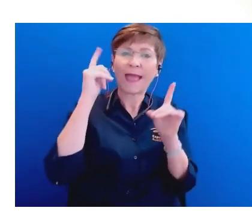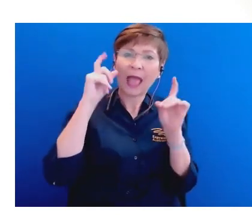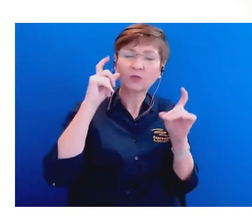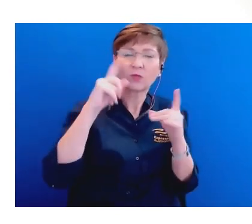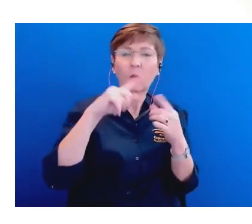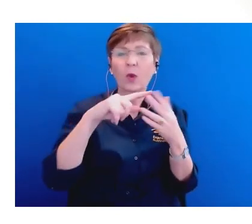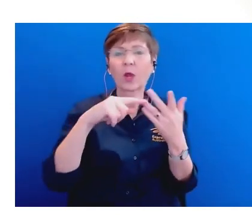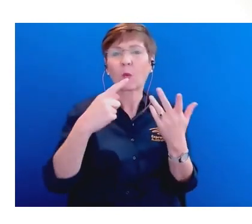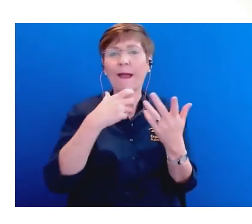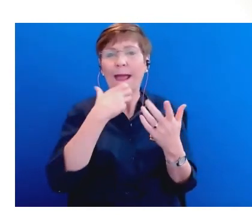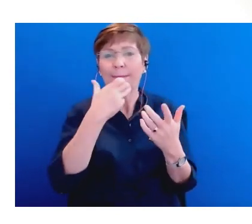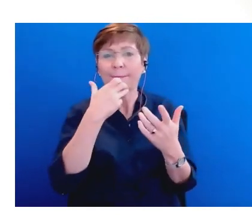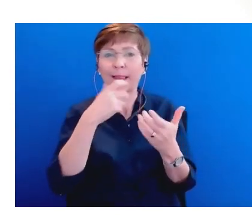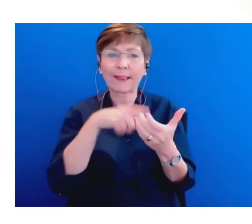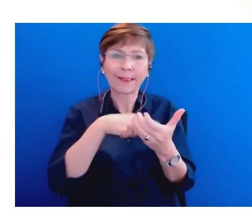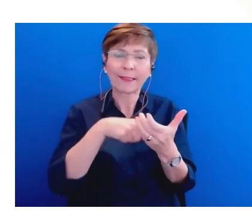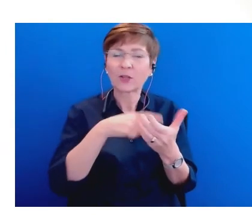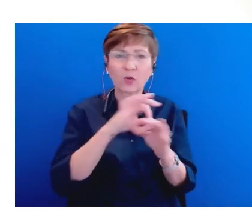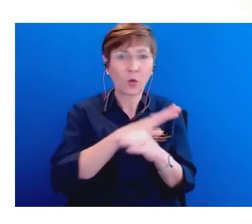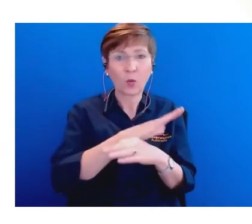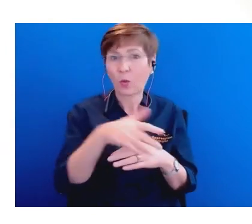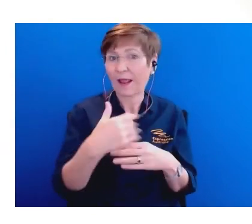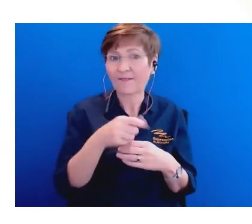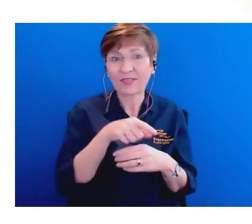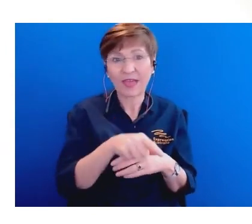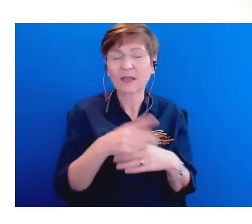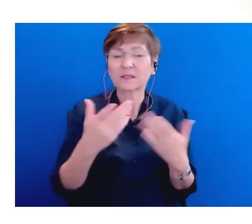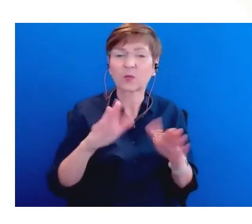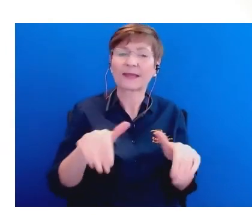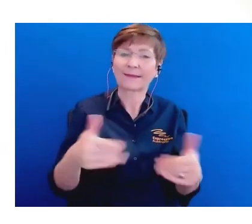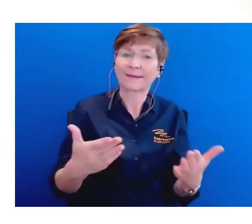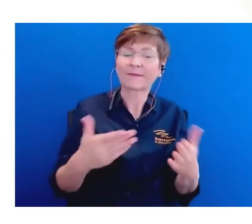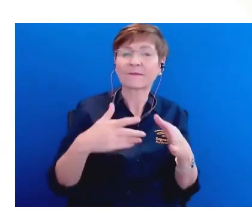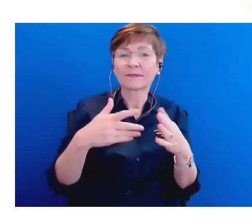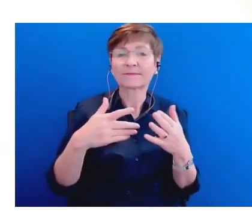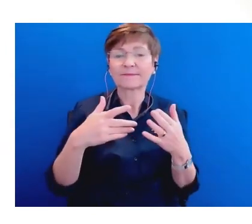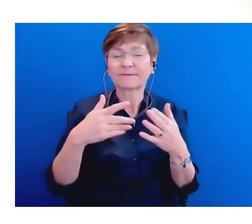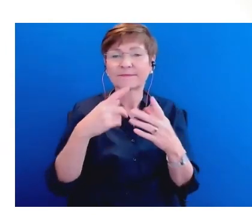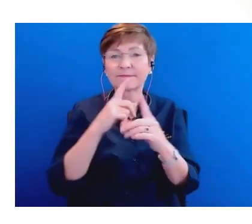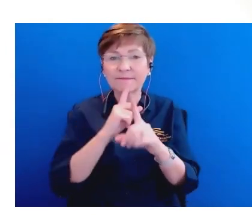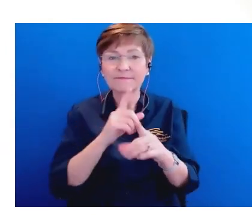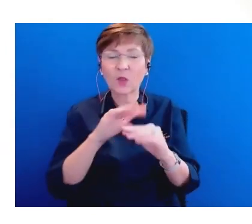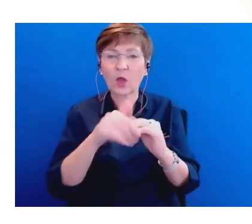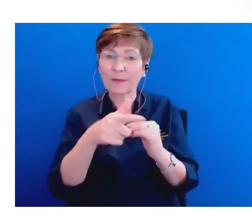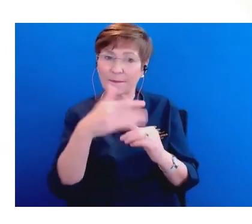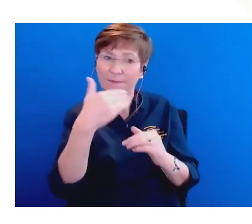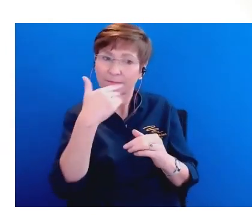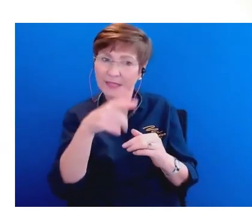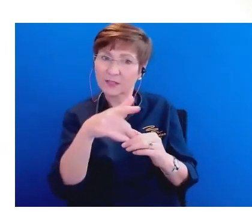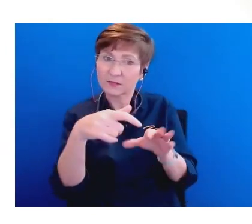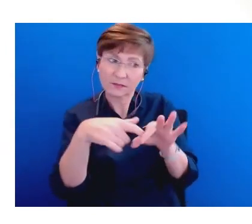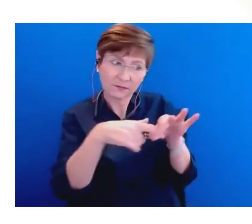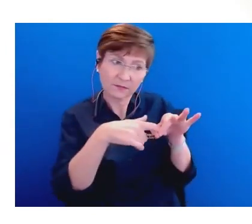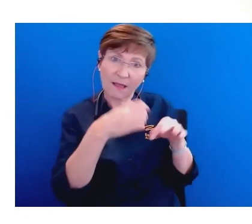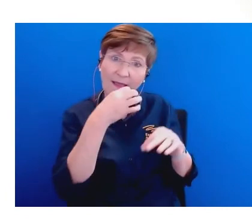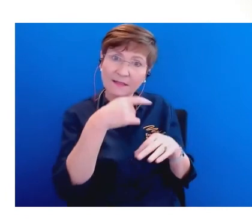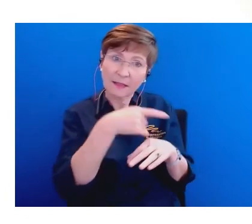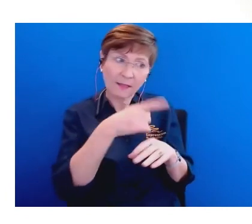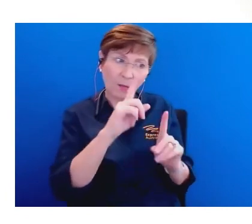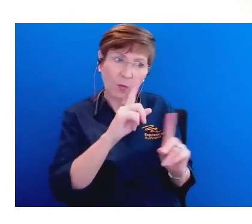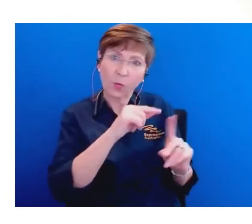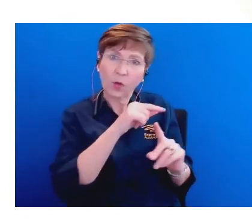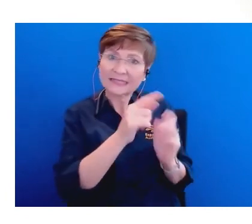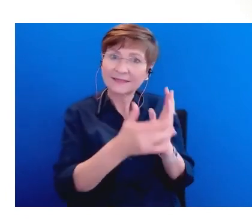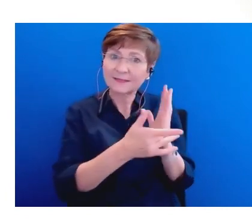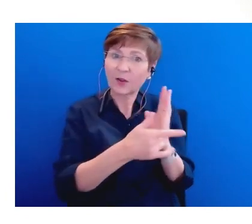And so we provide guidance about things like inquiring early on about the customer's access to tech rather than assuming that they have